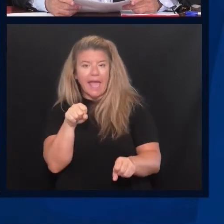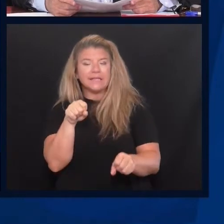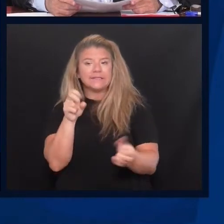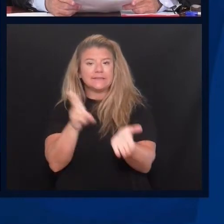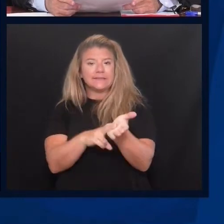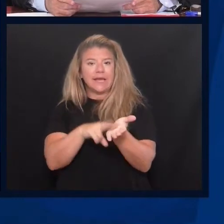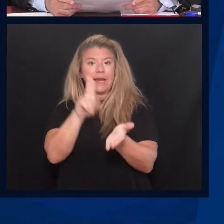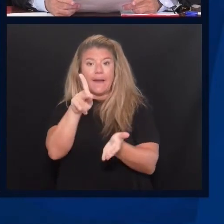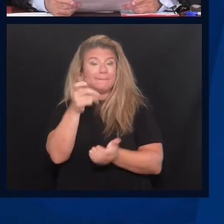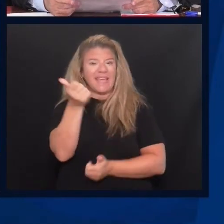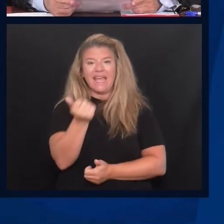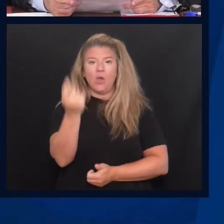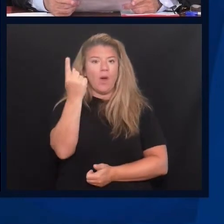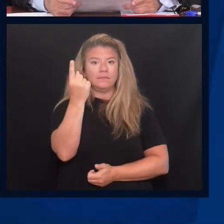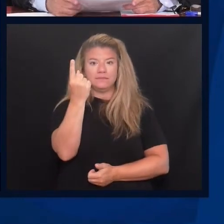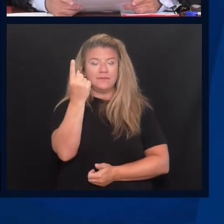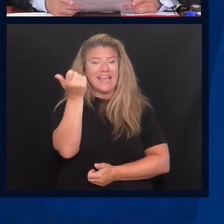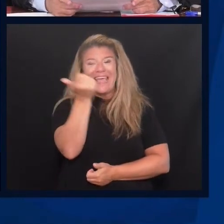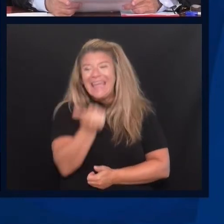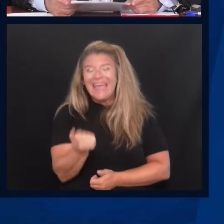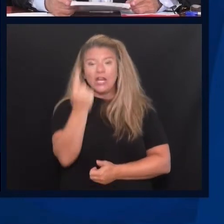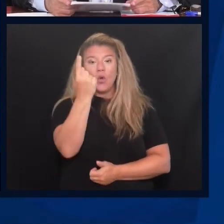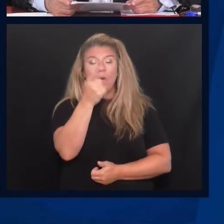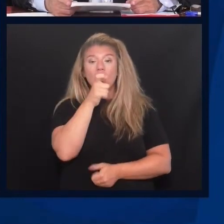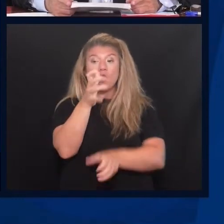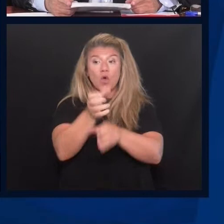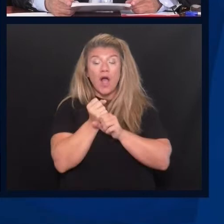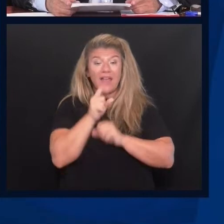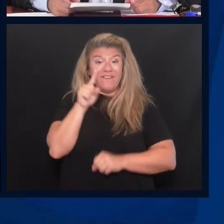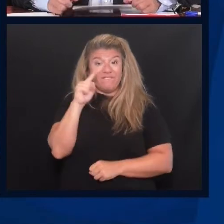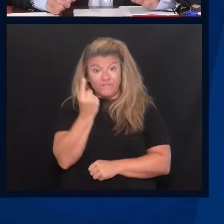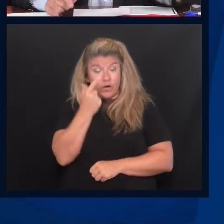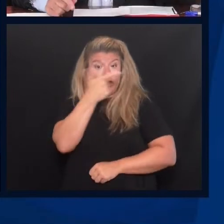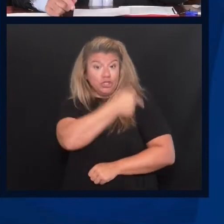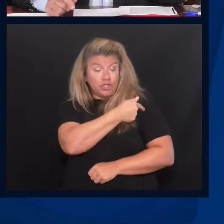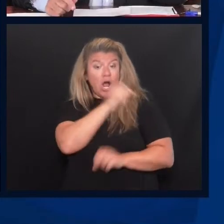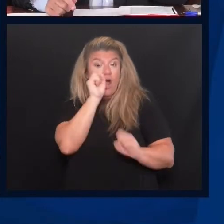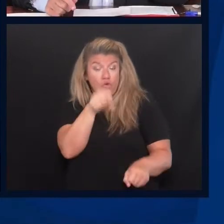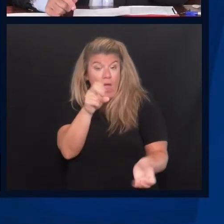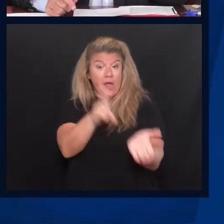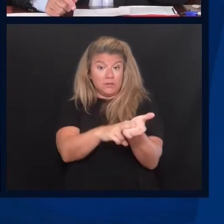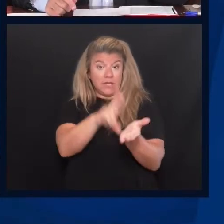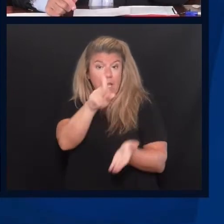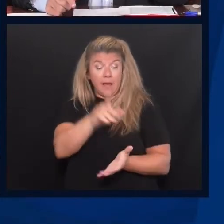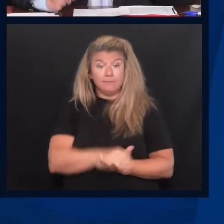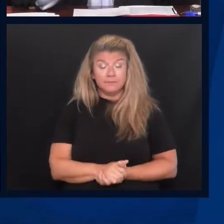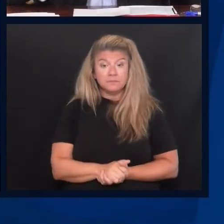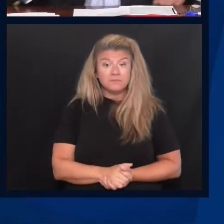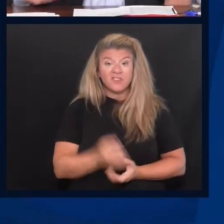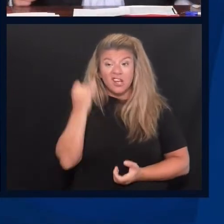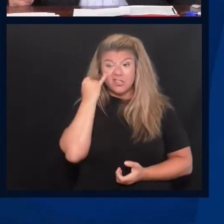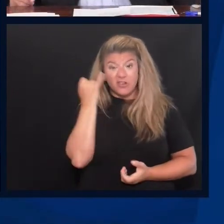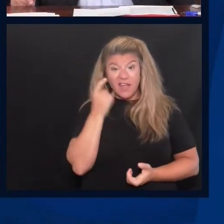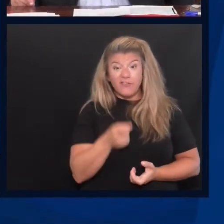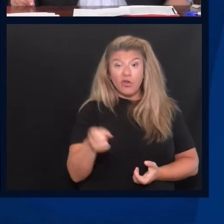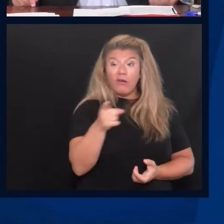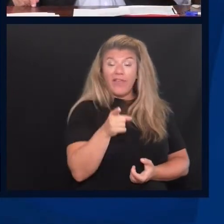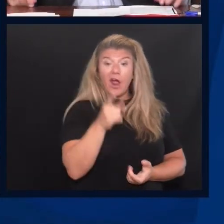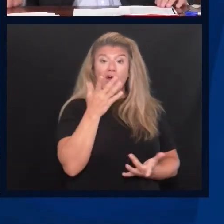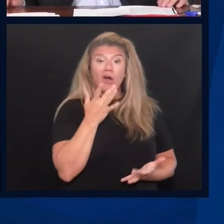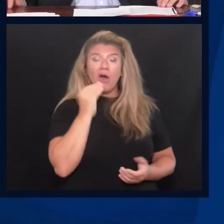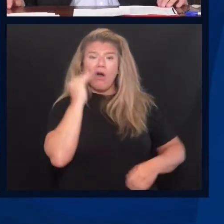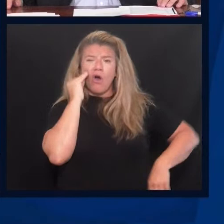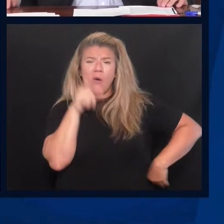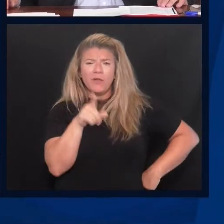eligible. Anybody that has received their first shot will be eligible. So if you're out there and you haven't received your shot,